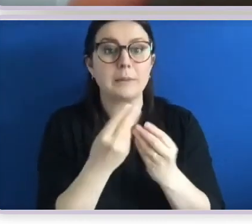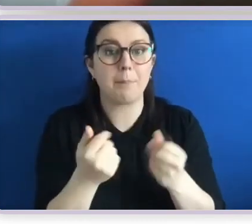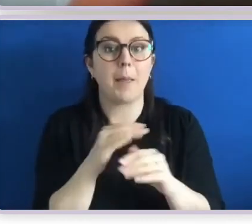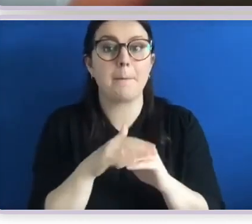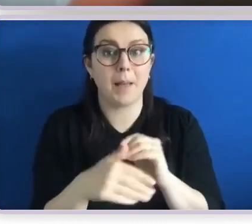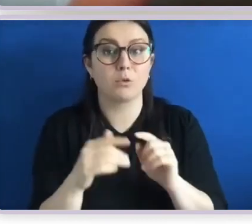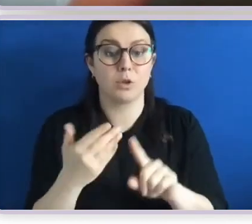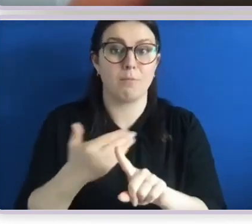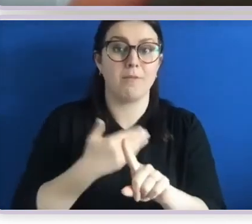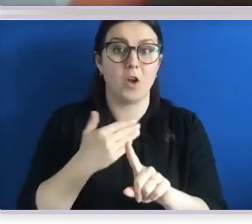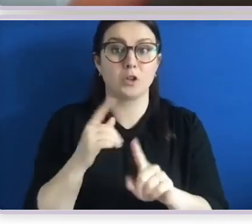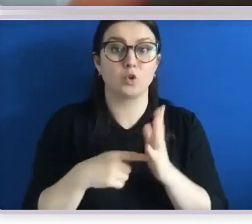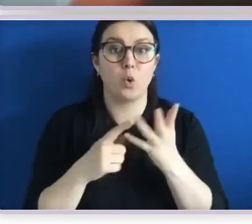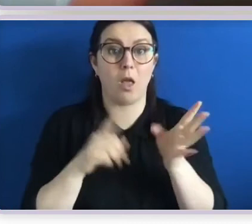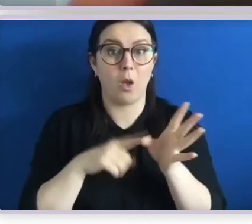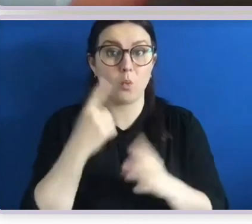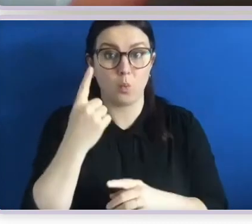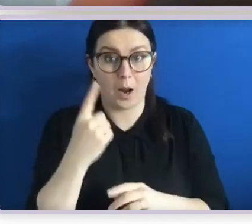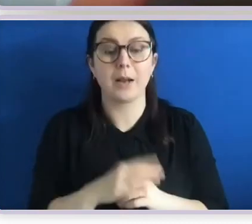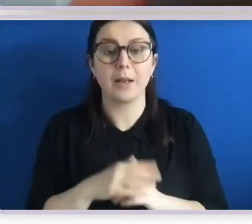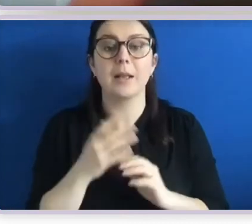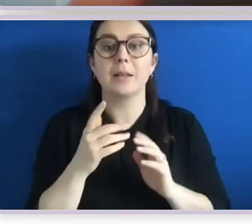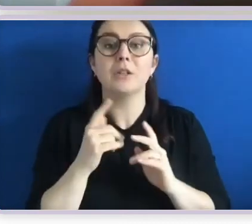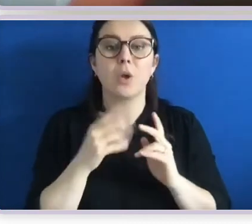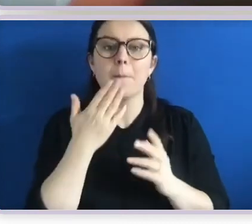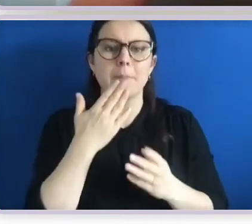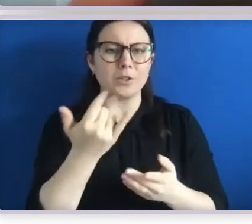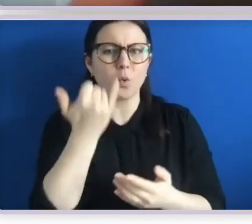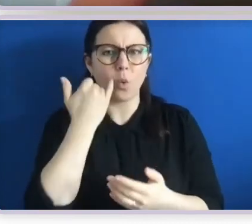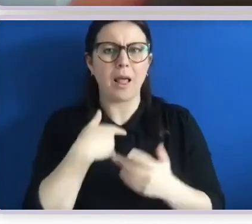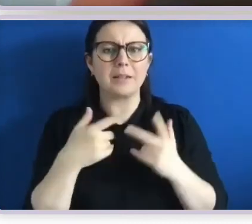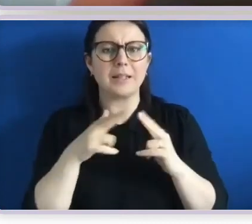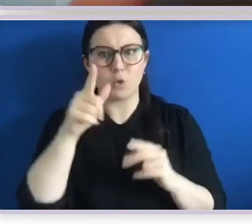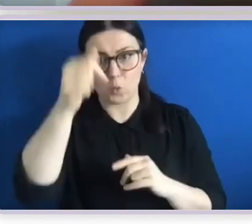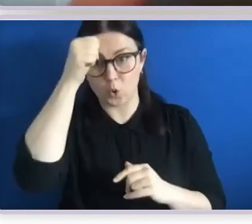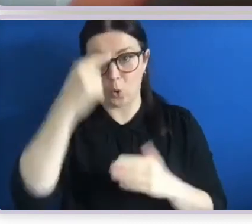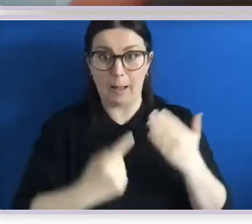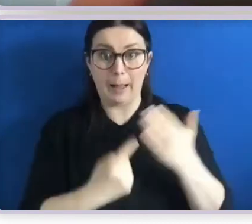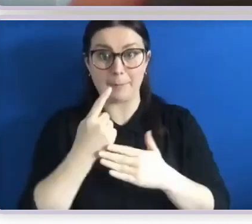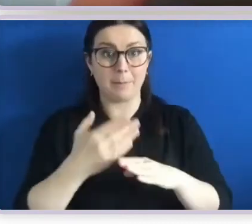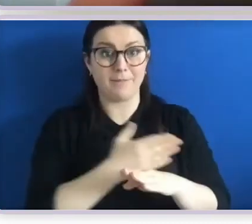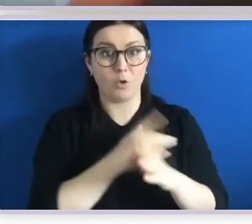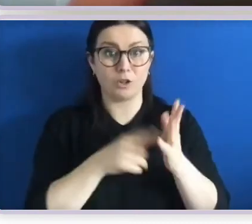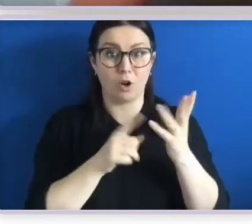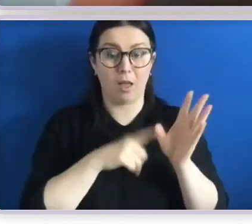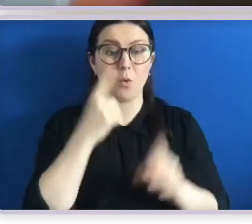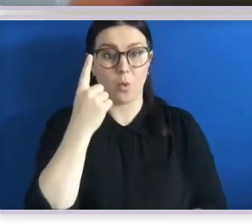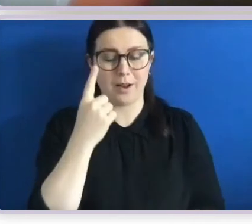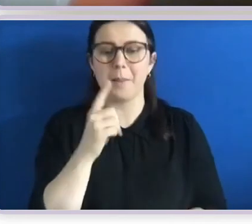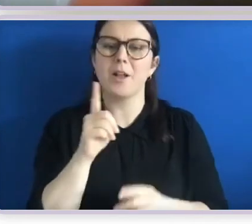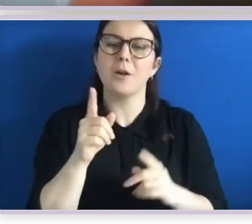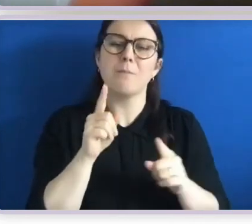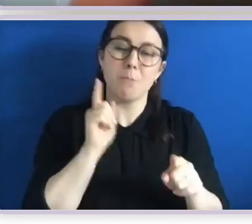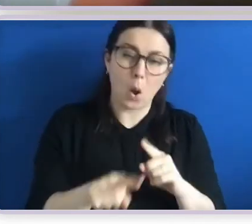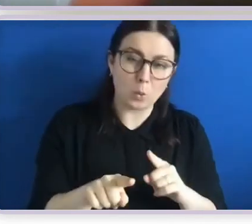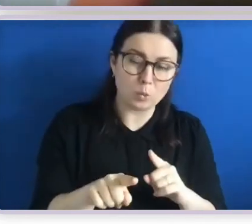give us a call if you're aware of things that have happened before 1 July. But it's often the case that we're not going to be able to act. And again,